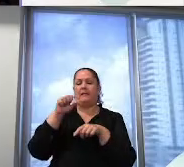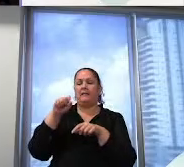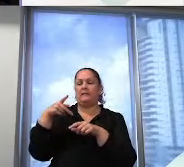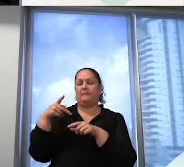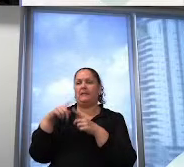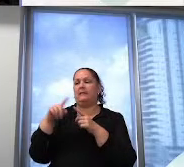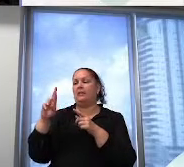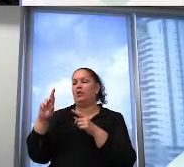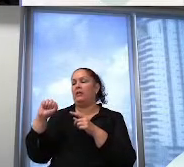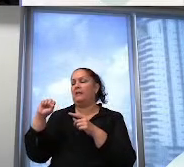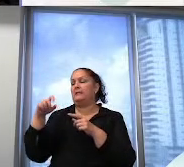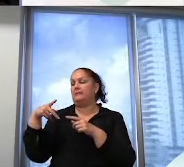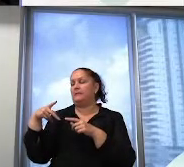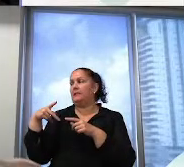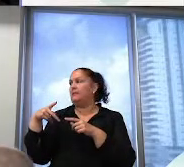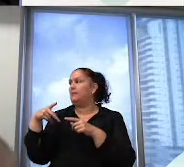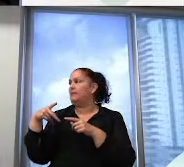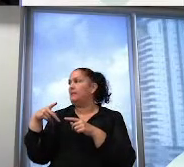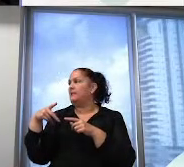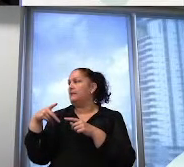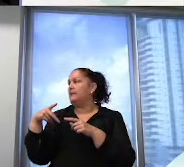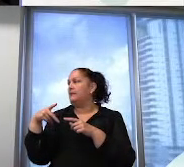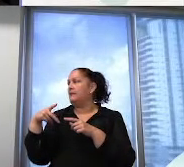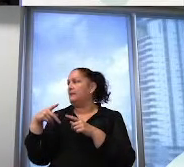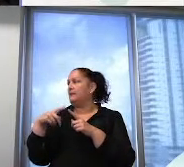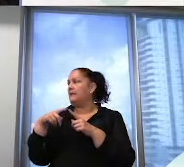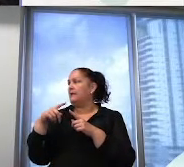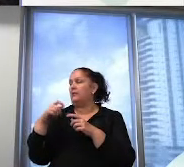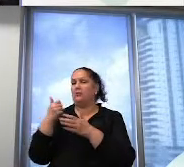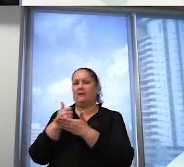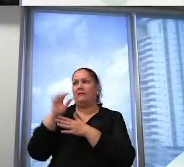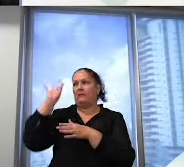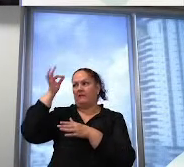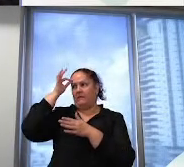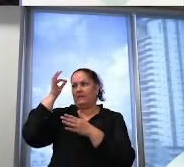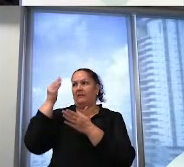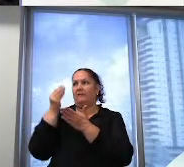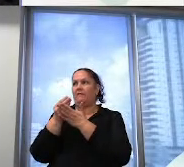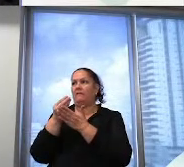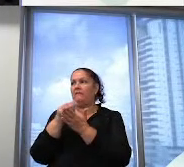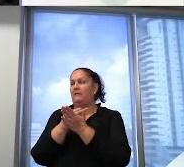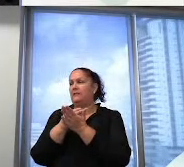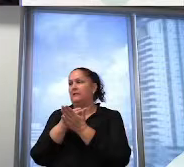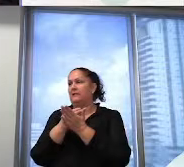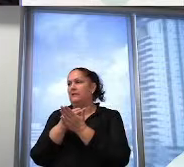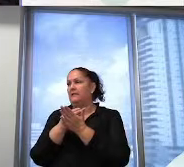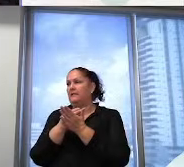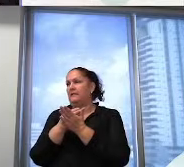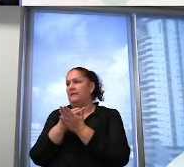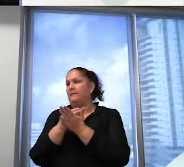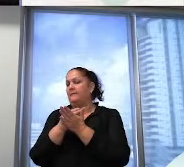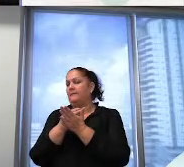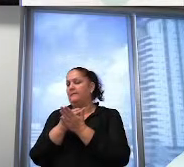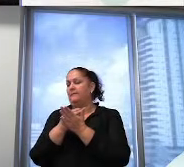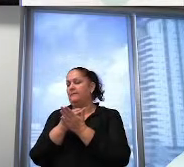between PSP, SRP, the federal and how the federal funding all works into that.